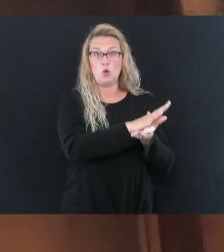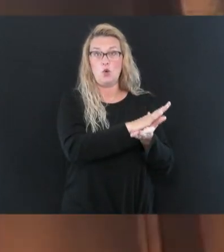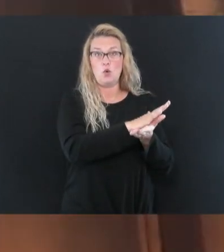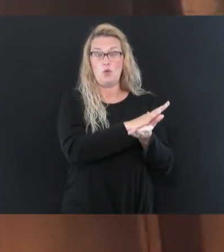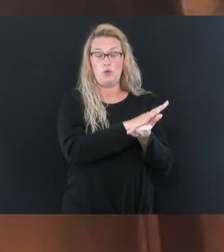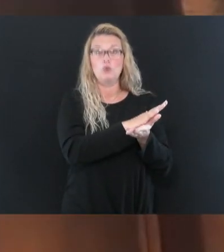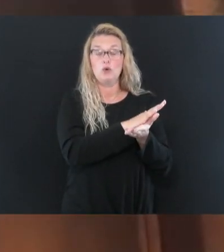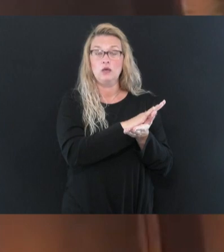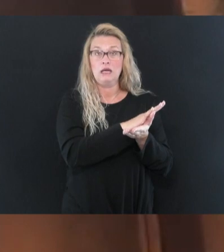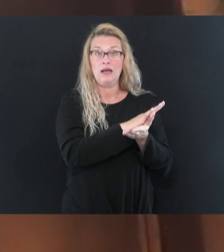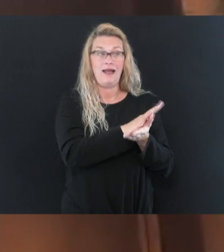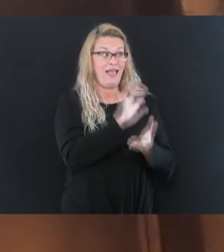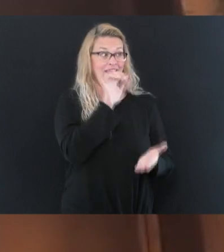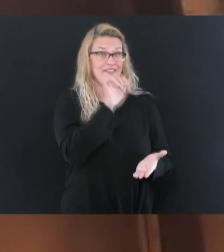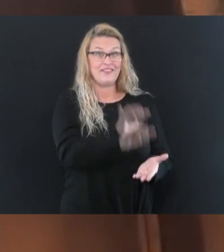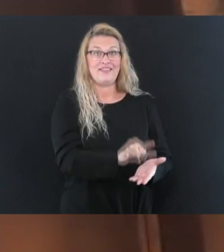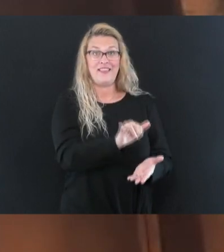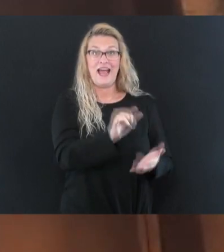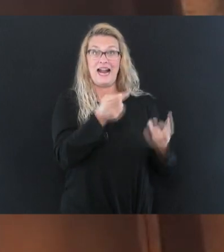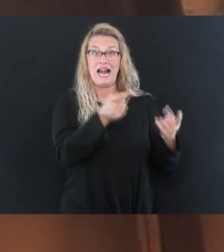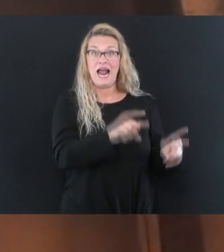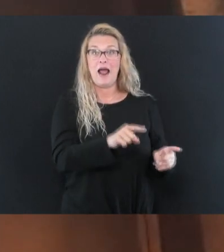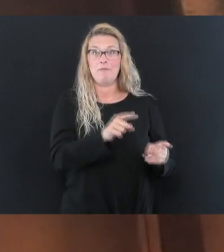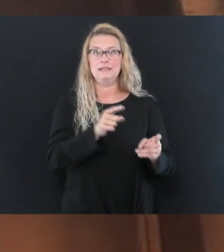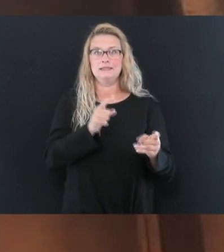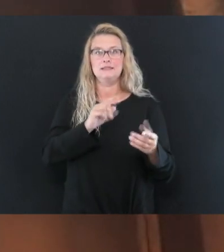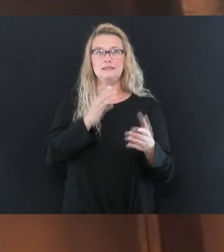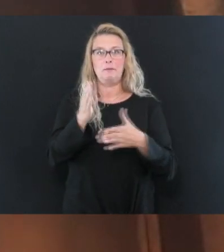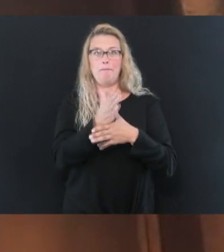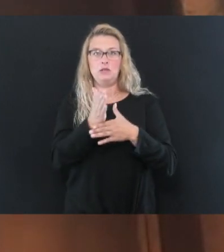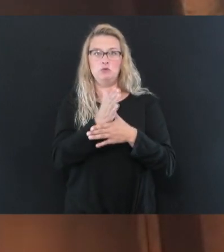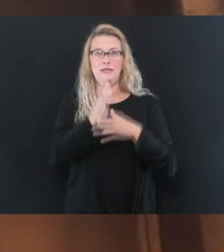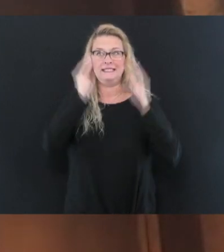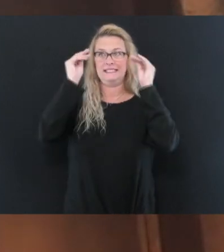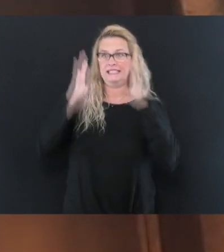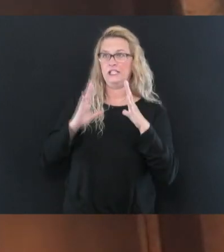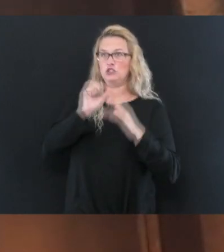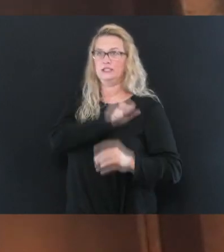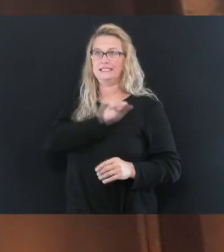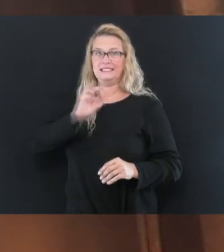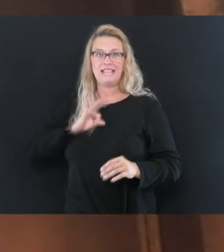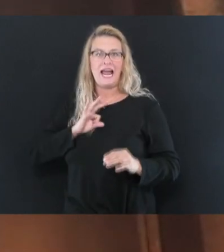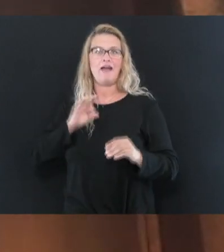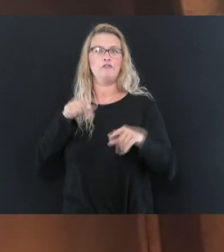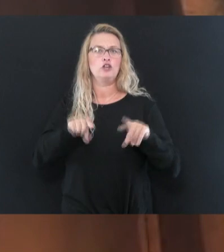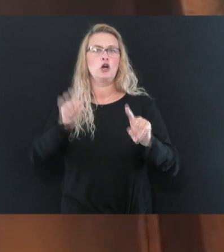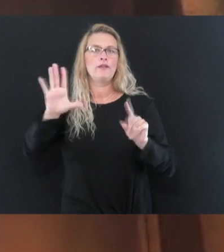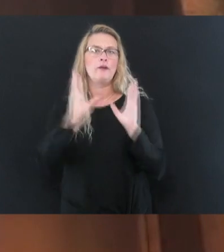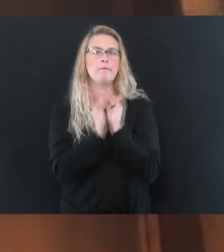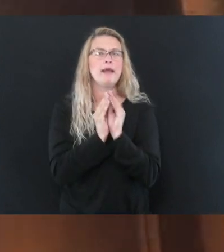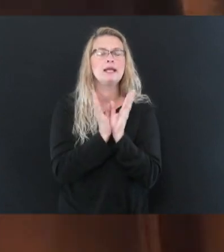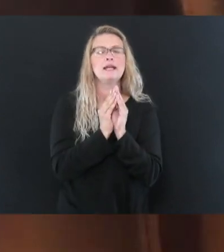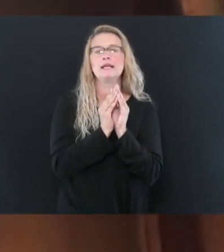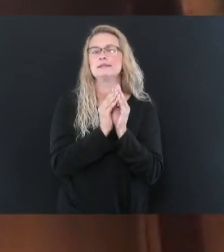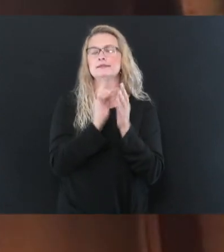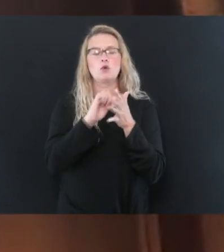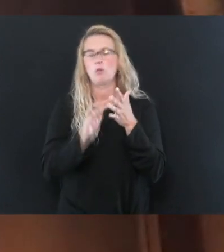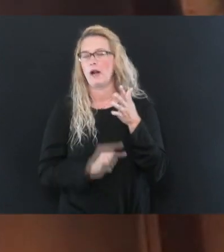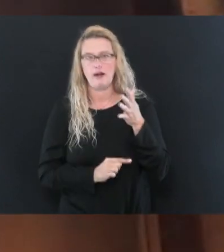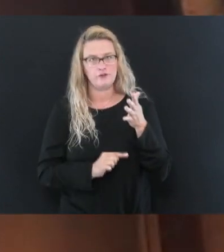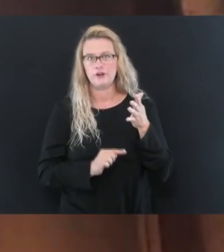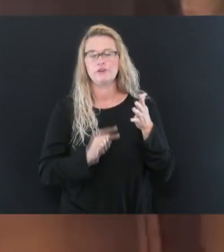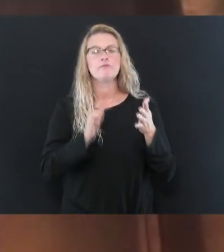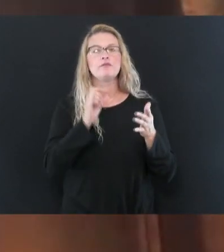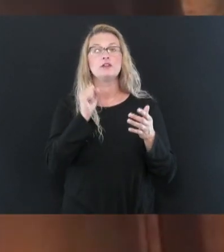exchange appears to be more between teachers and staff people, say in meetings or eating, or et cetera,